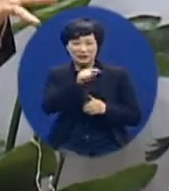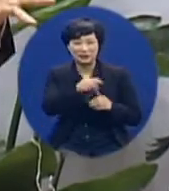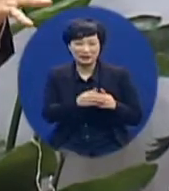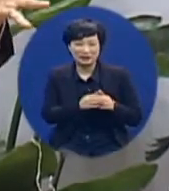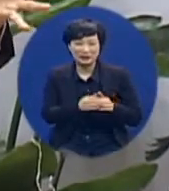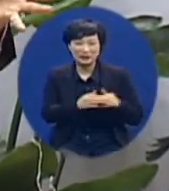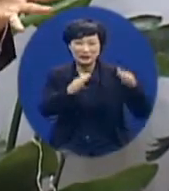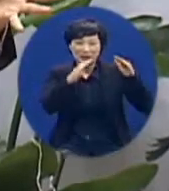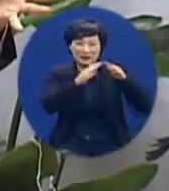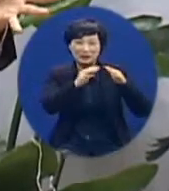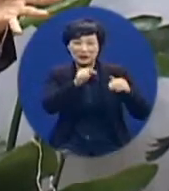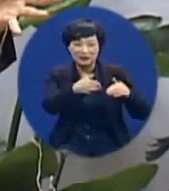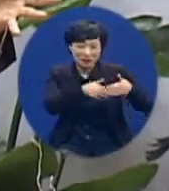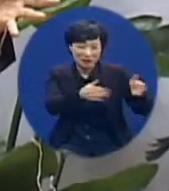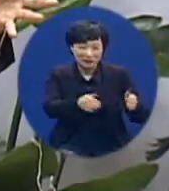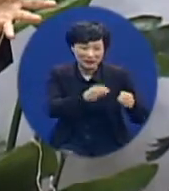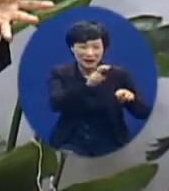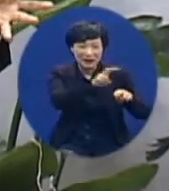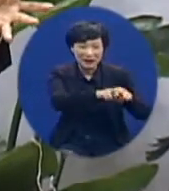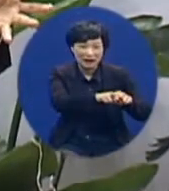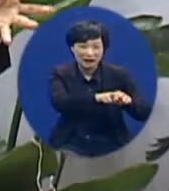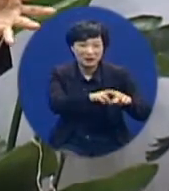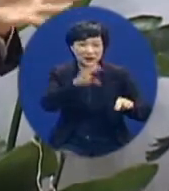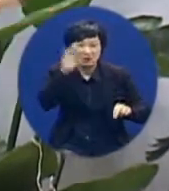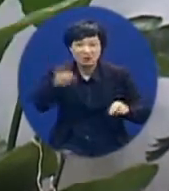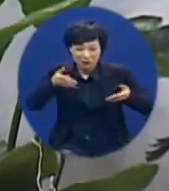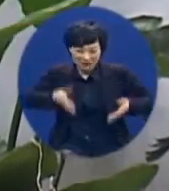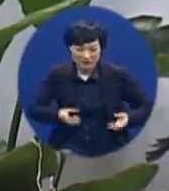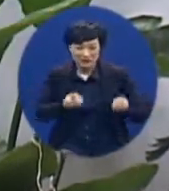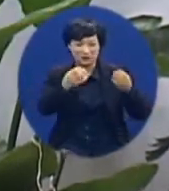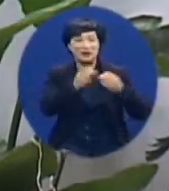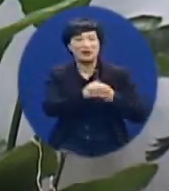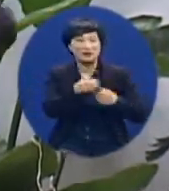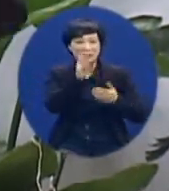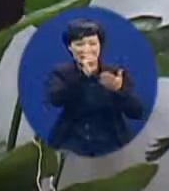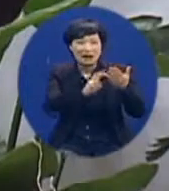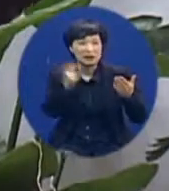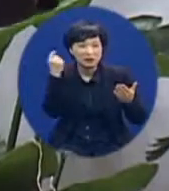they opened the door and asked us to come in.